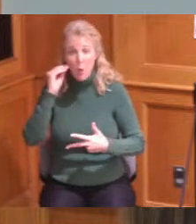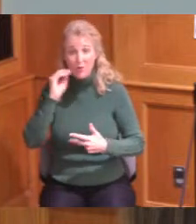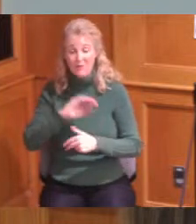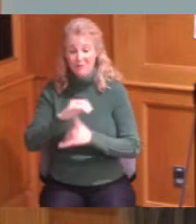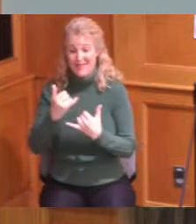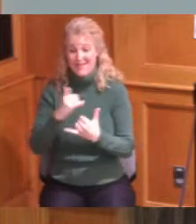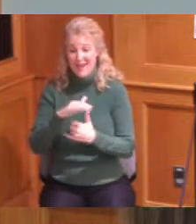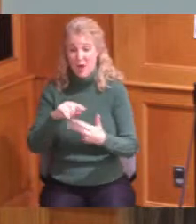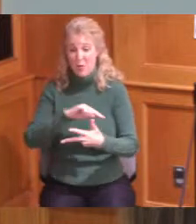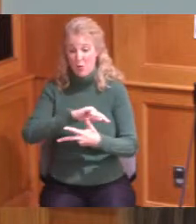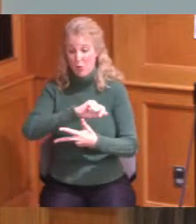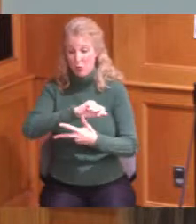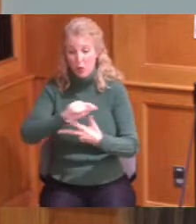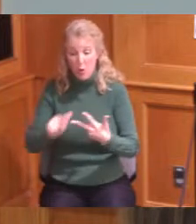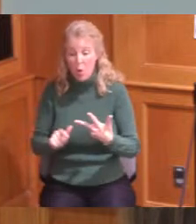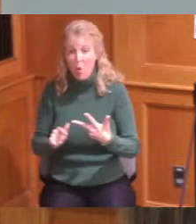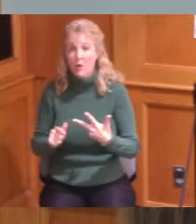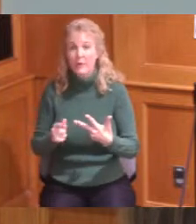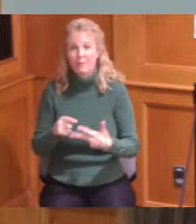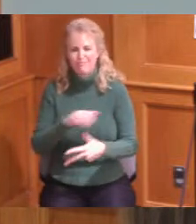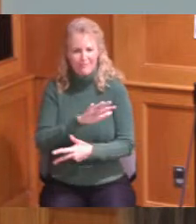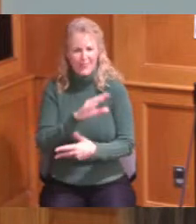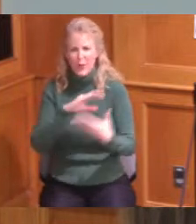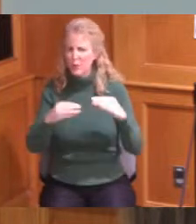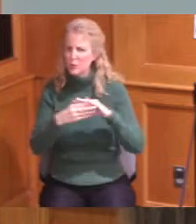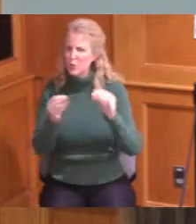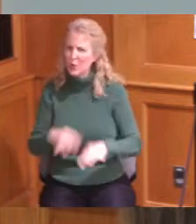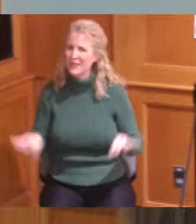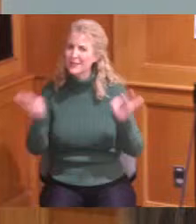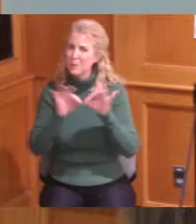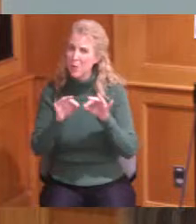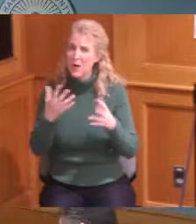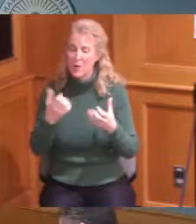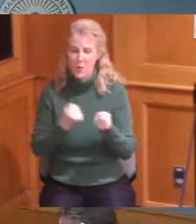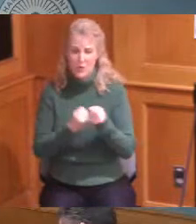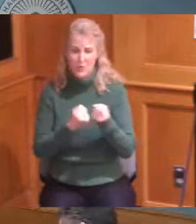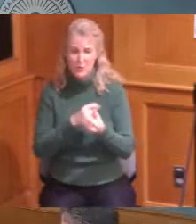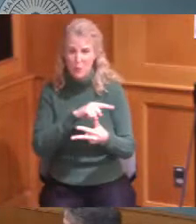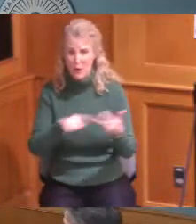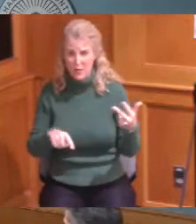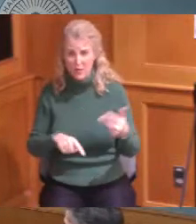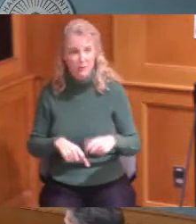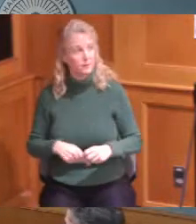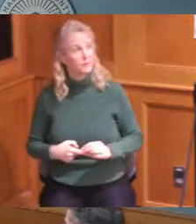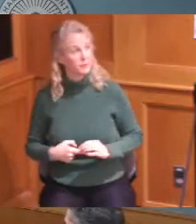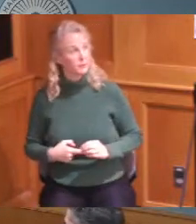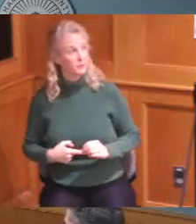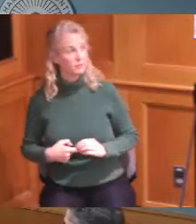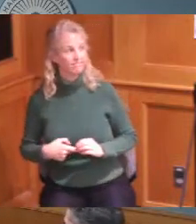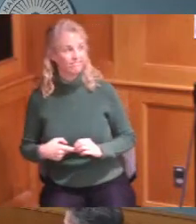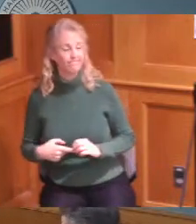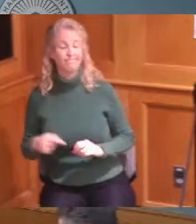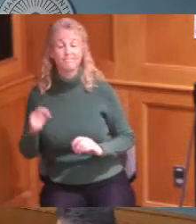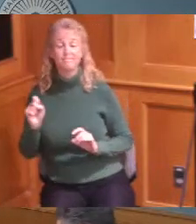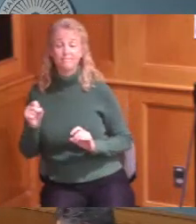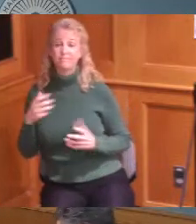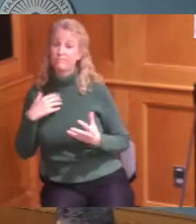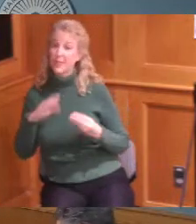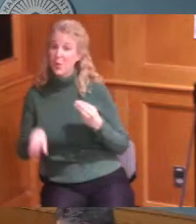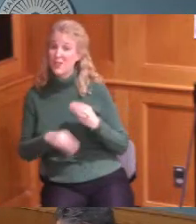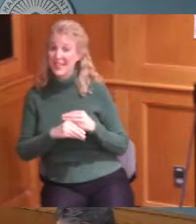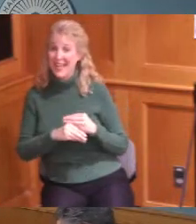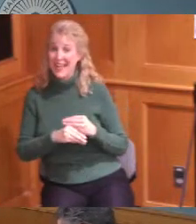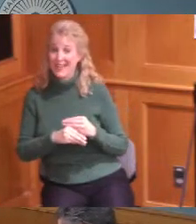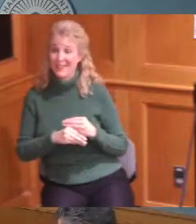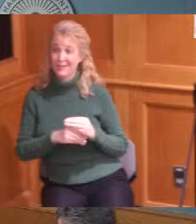working with each one of them on what that pathway is to find that success. Great. Yeah, Commissioner, I just want to add to that,